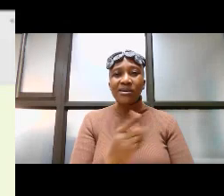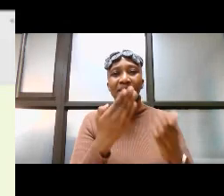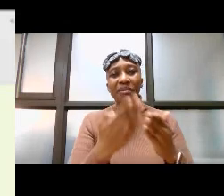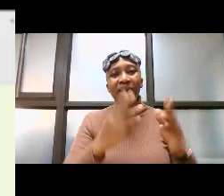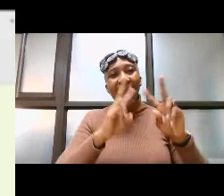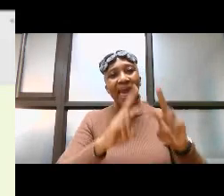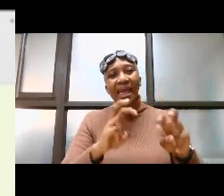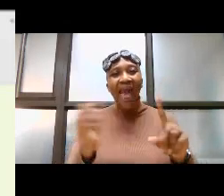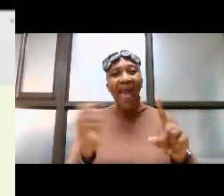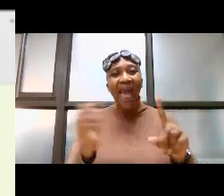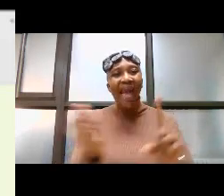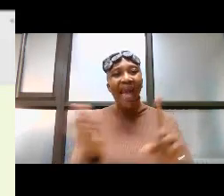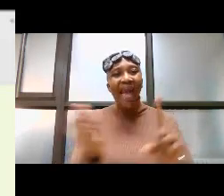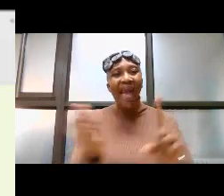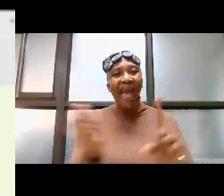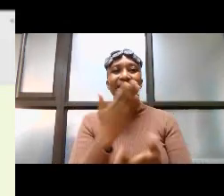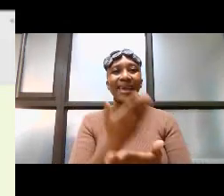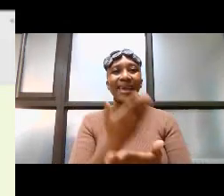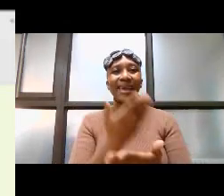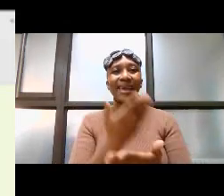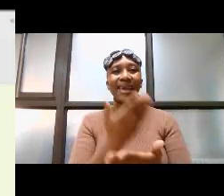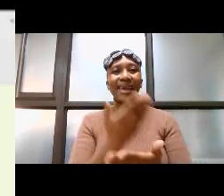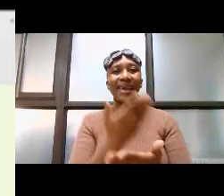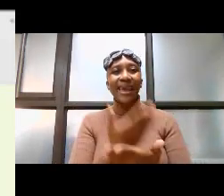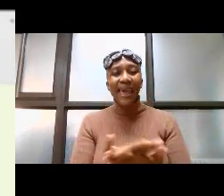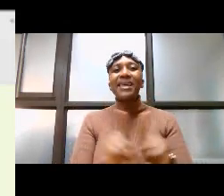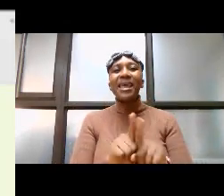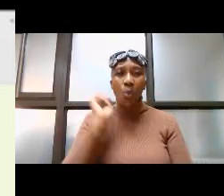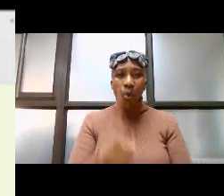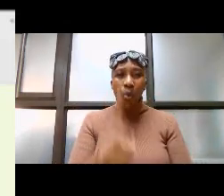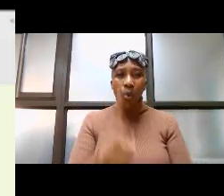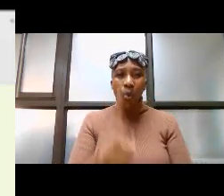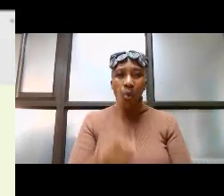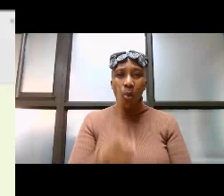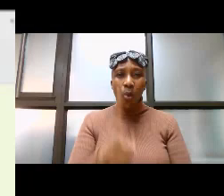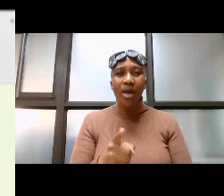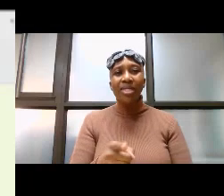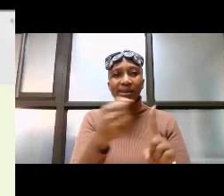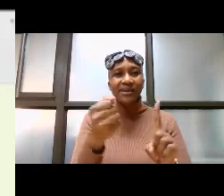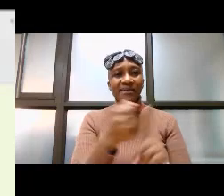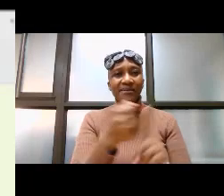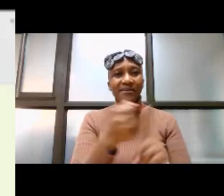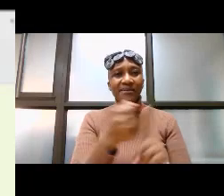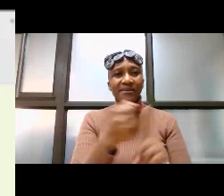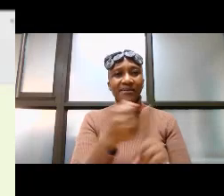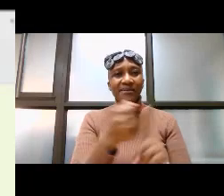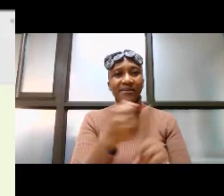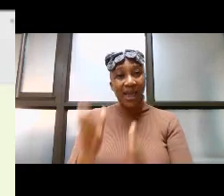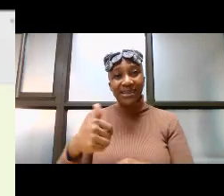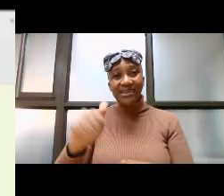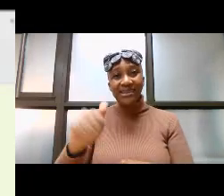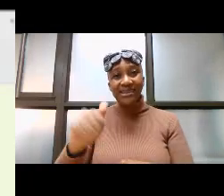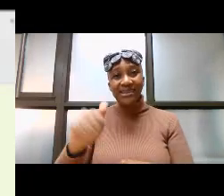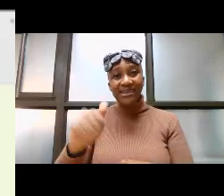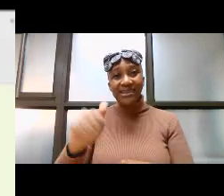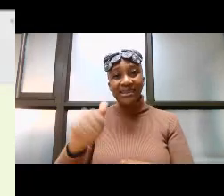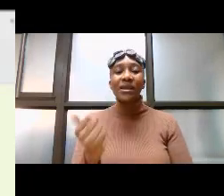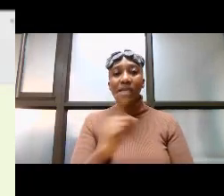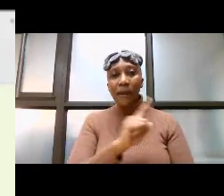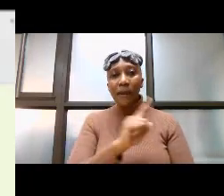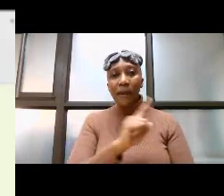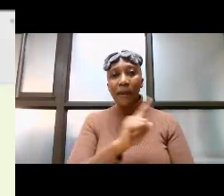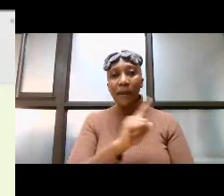exploited. They're worthy to only benefit the colonizer, but they might not have a